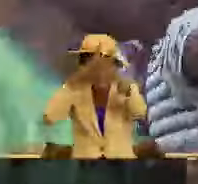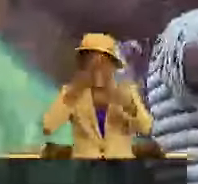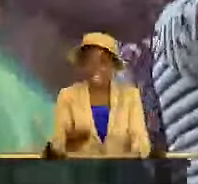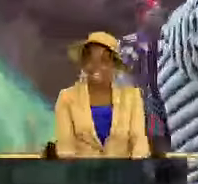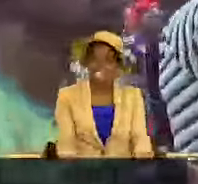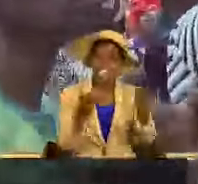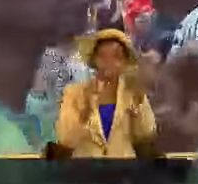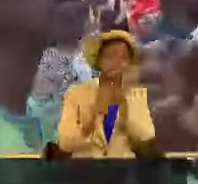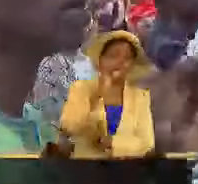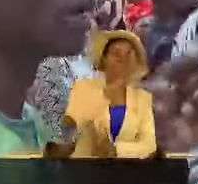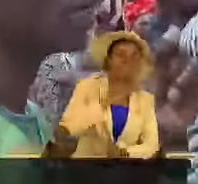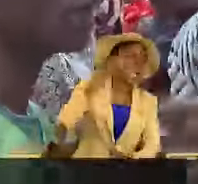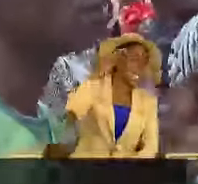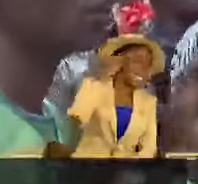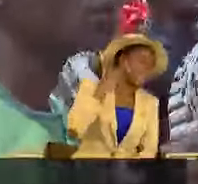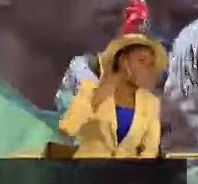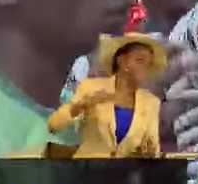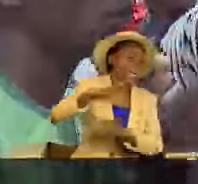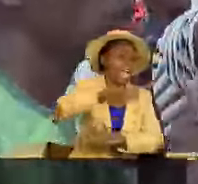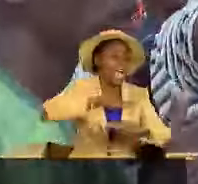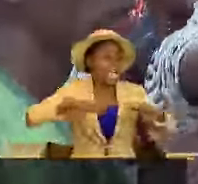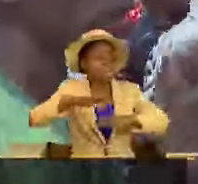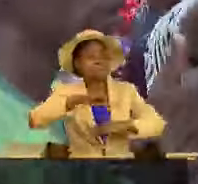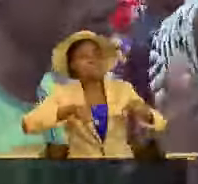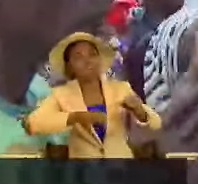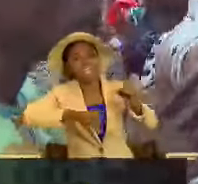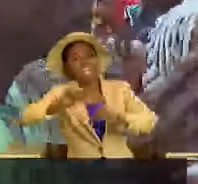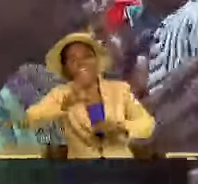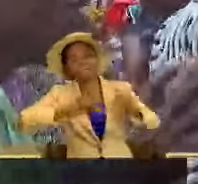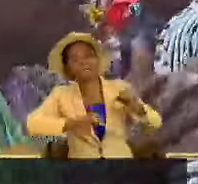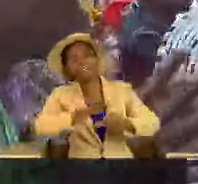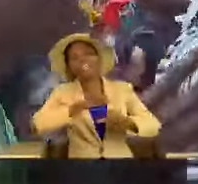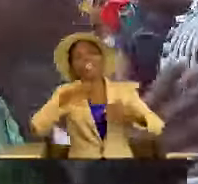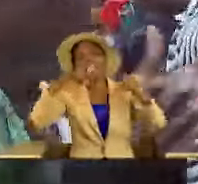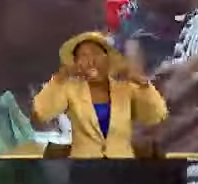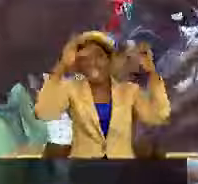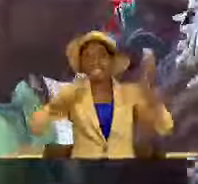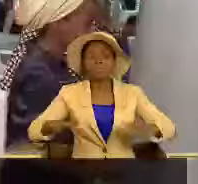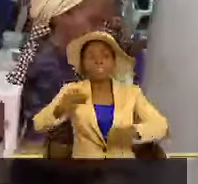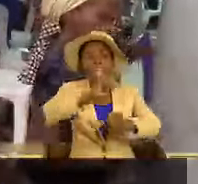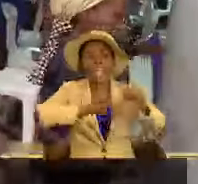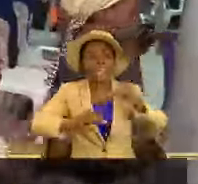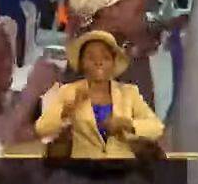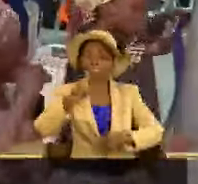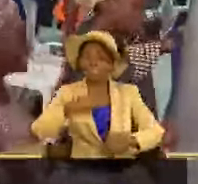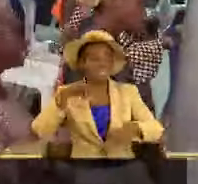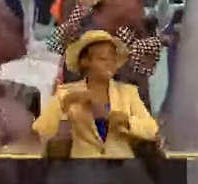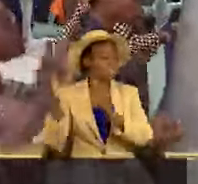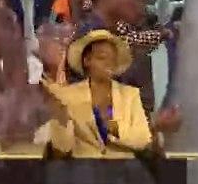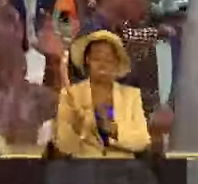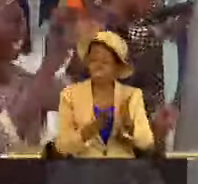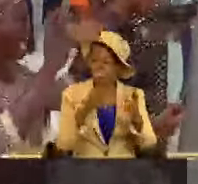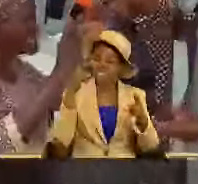my head above the enemy round about me in the name of